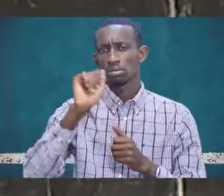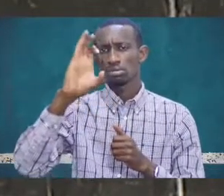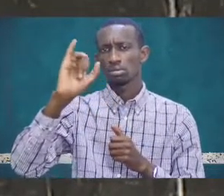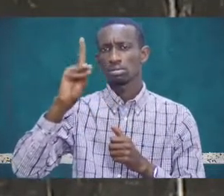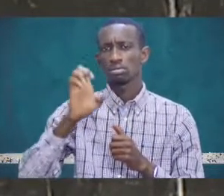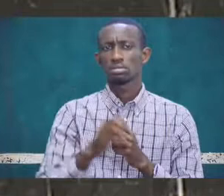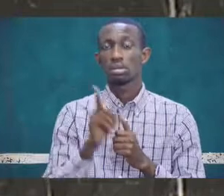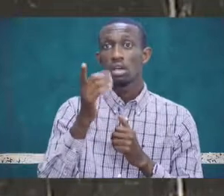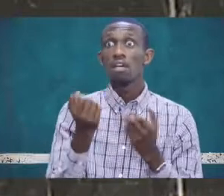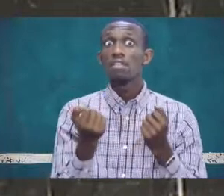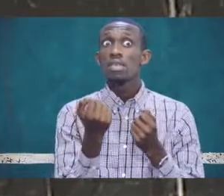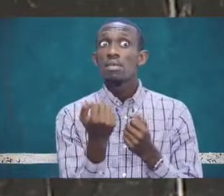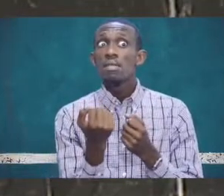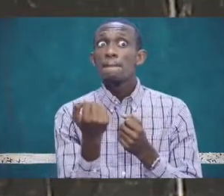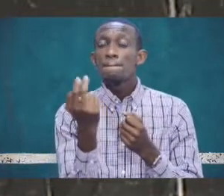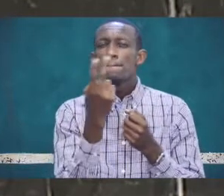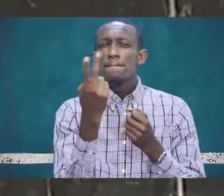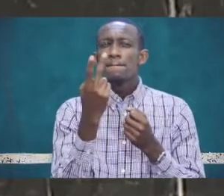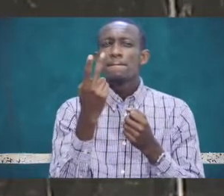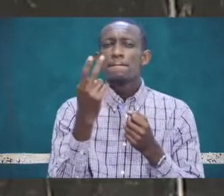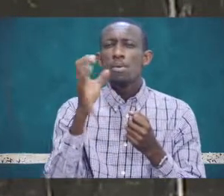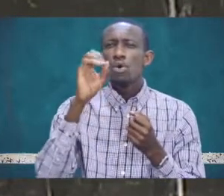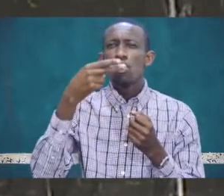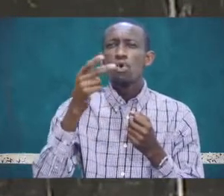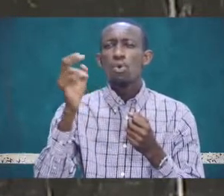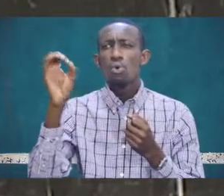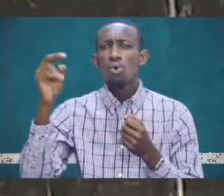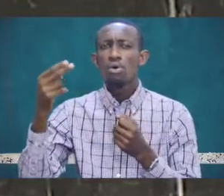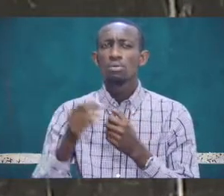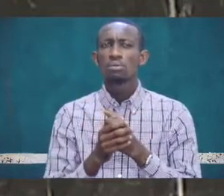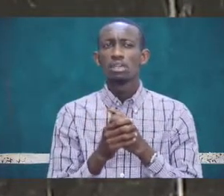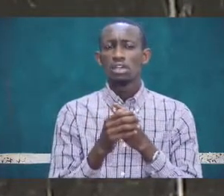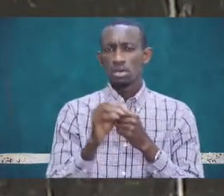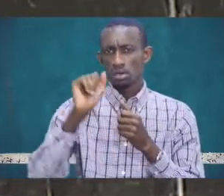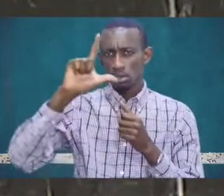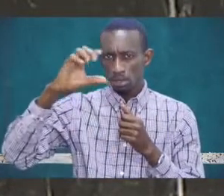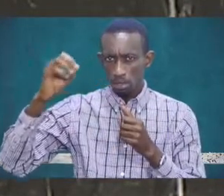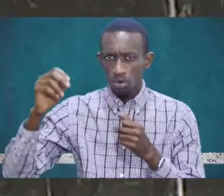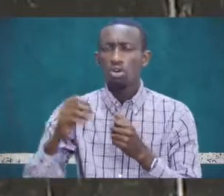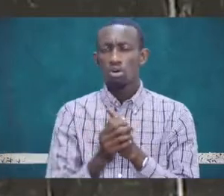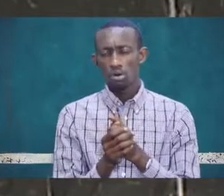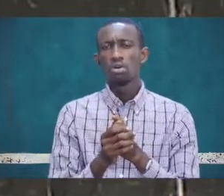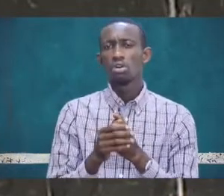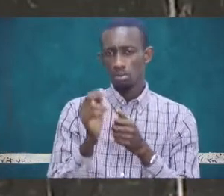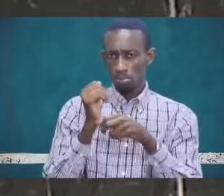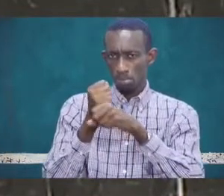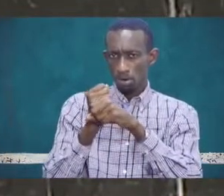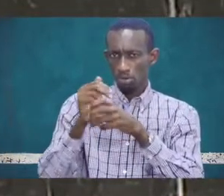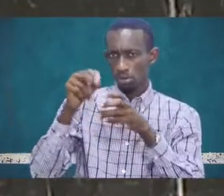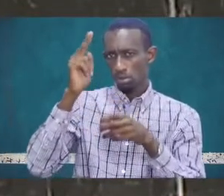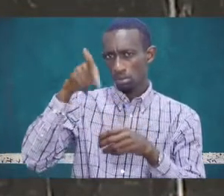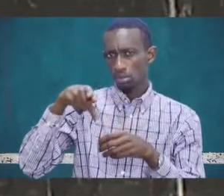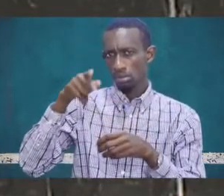pairs now protonating. The alcohol is being protonated. So attracting the proton from the sulfuric